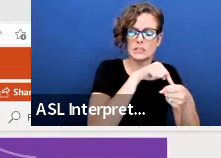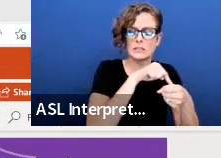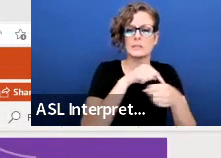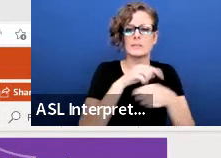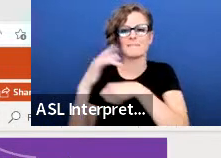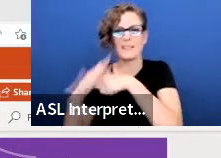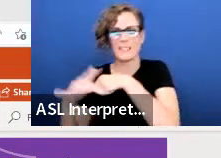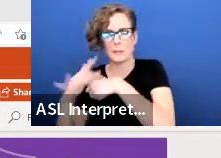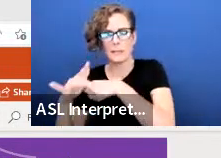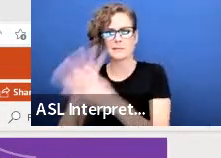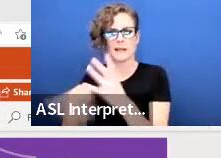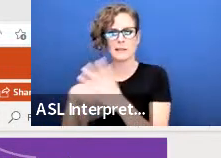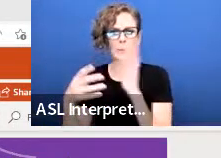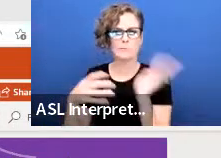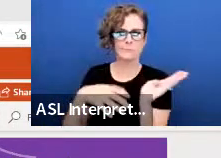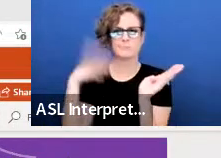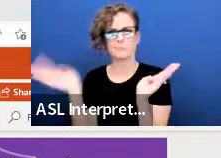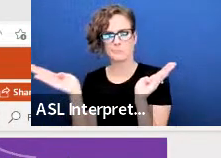Later in this